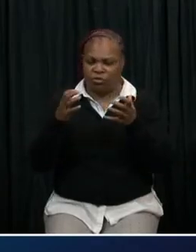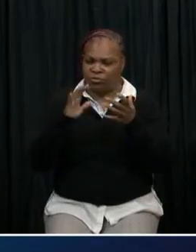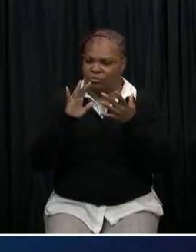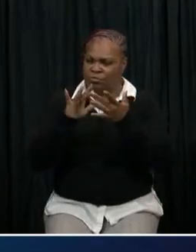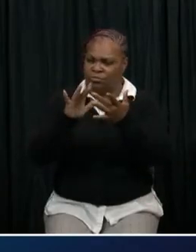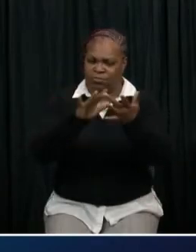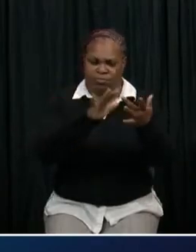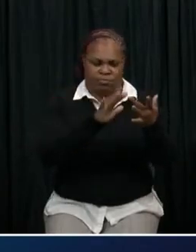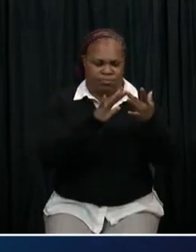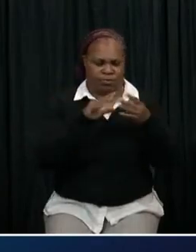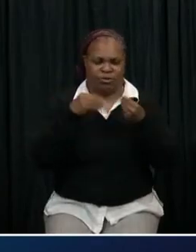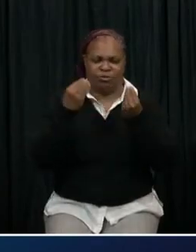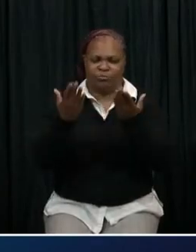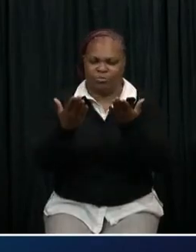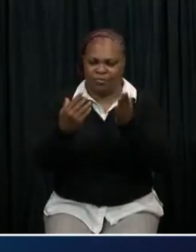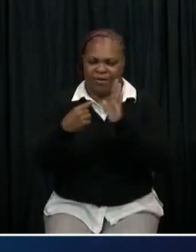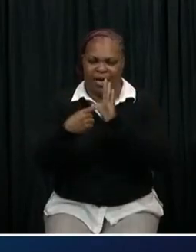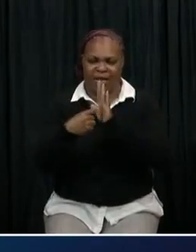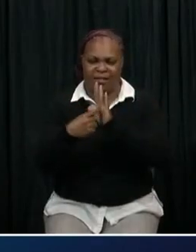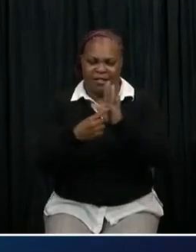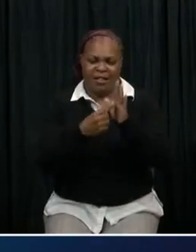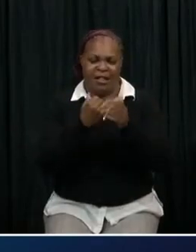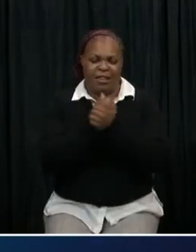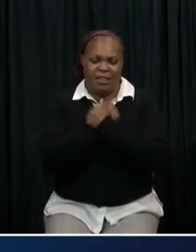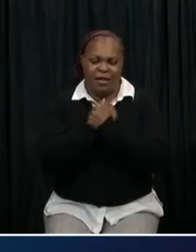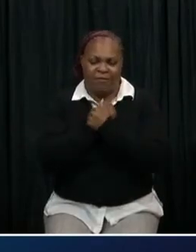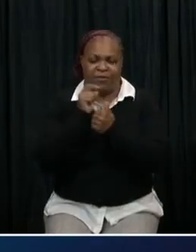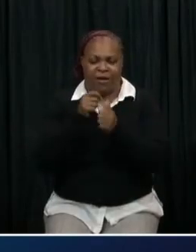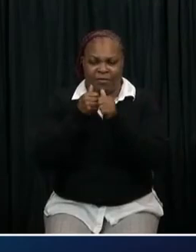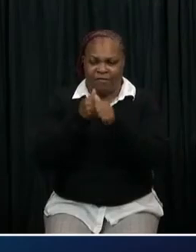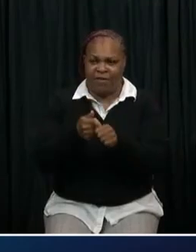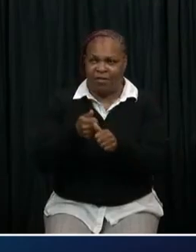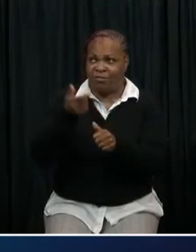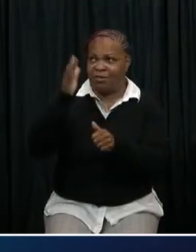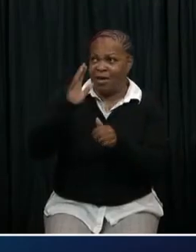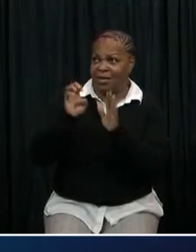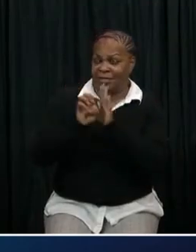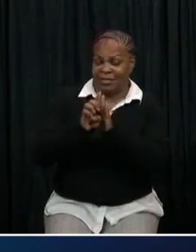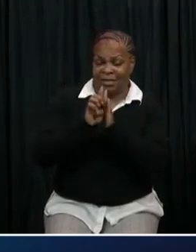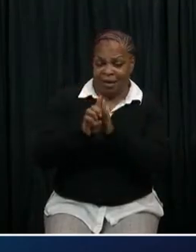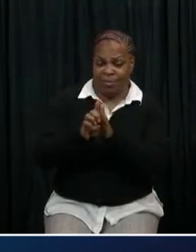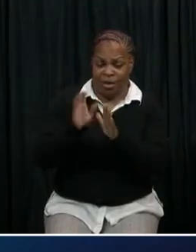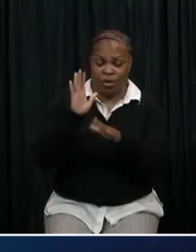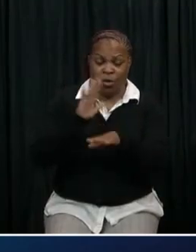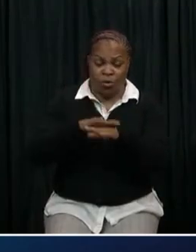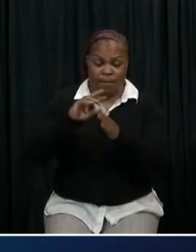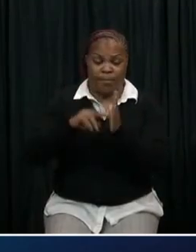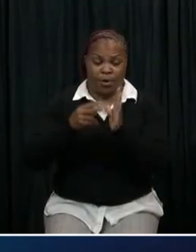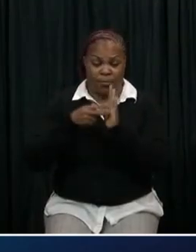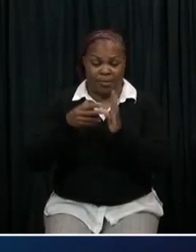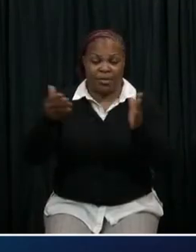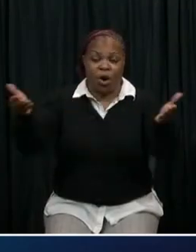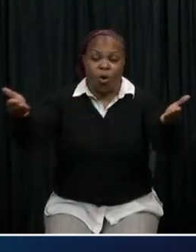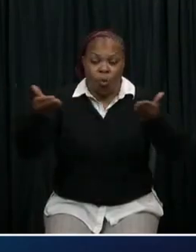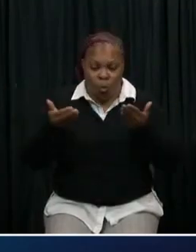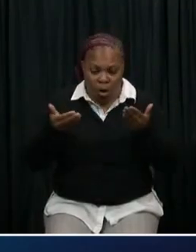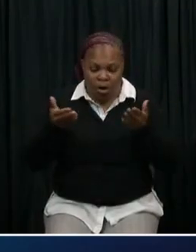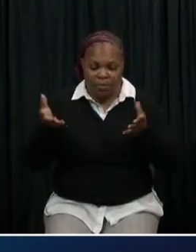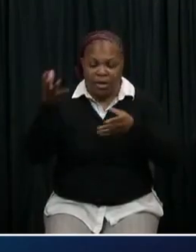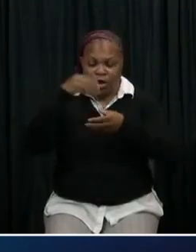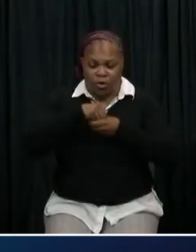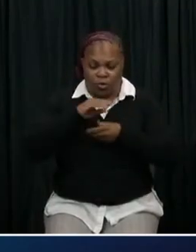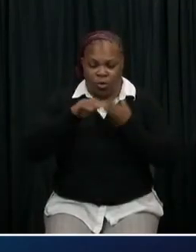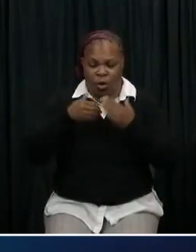ministry here on earth, we must follow his lead and more intentionally welcome and include all of God's